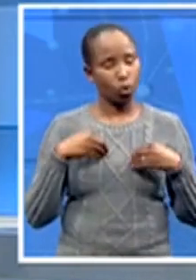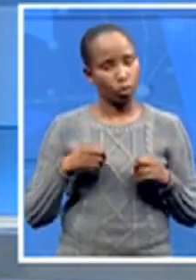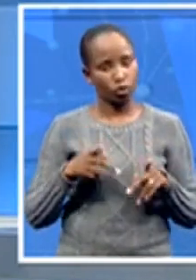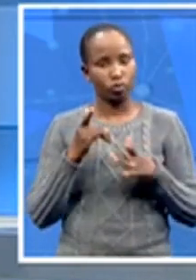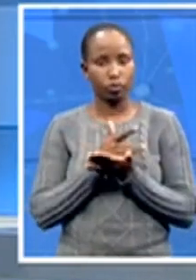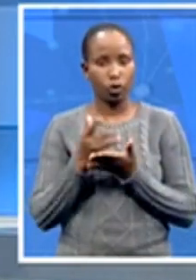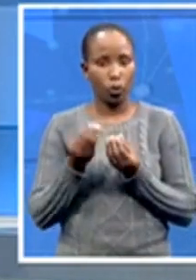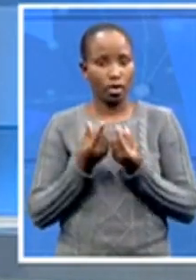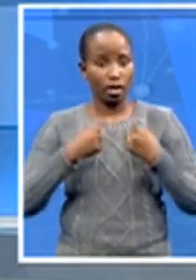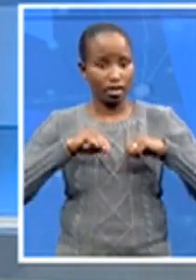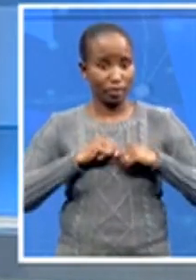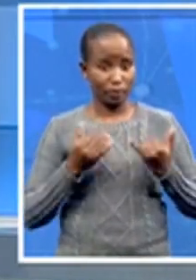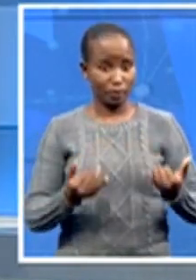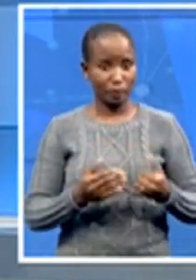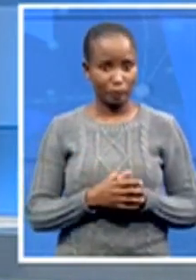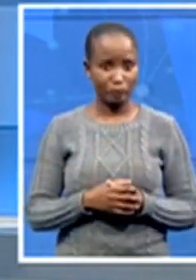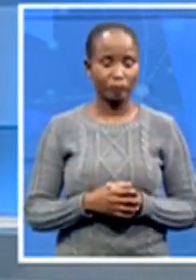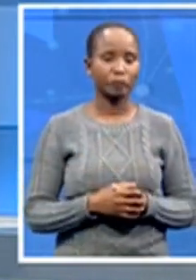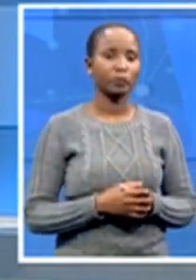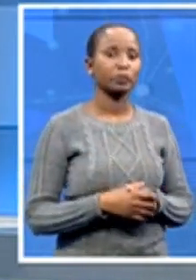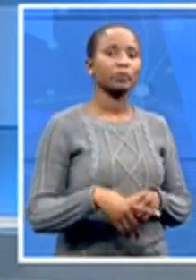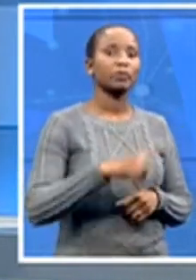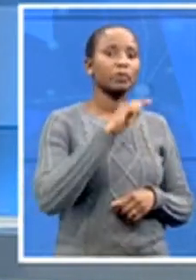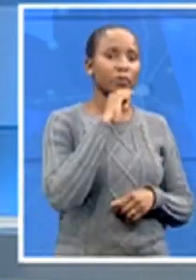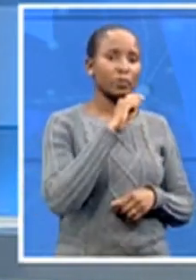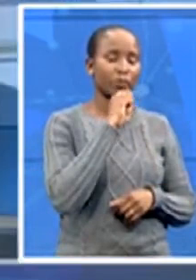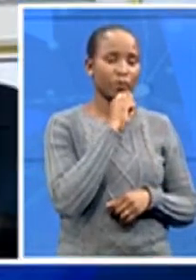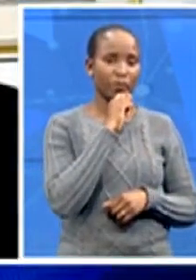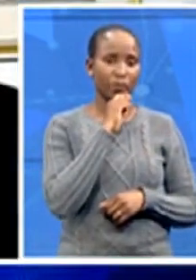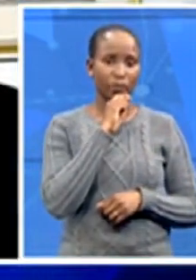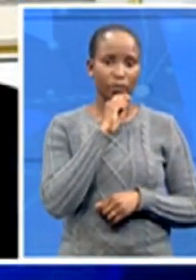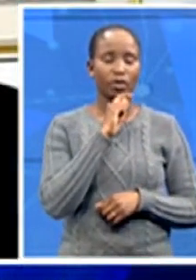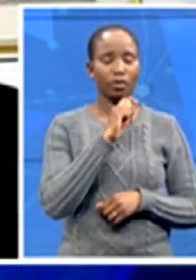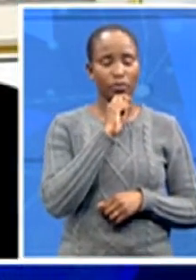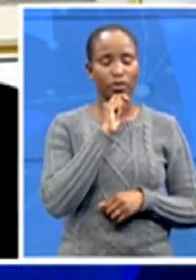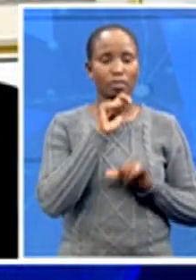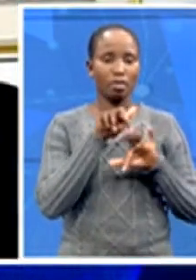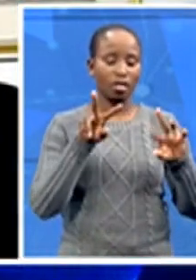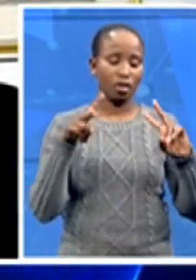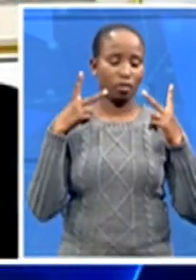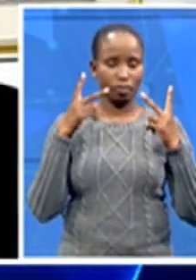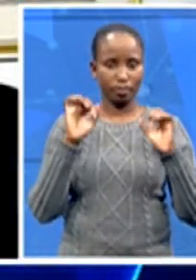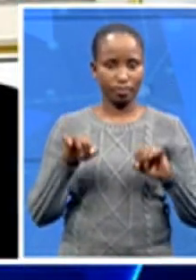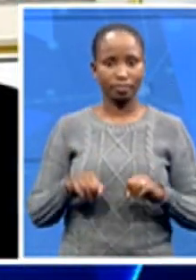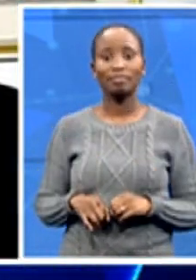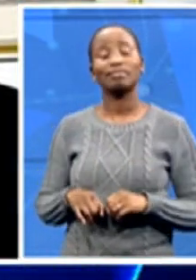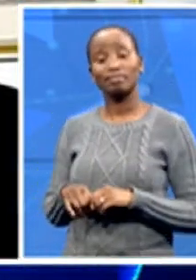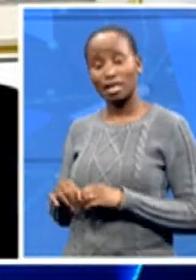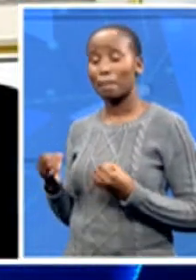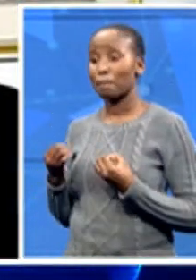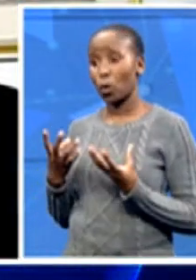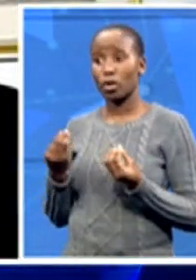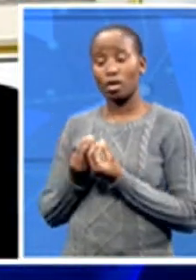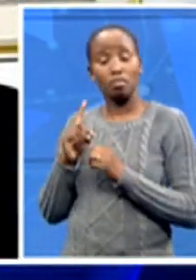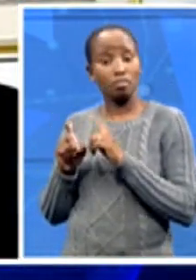To you, and good morning to all of the viewers. So much to talk about, yet so little time. We're looking at today a positivity